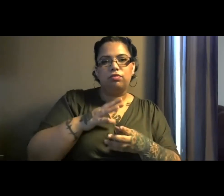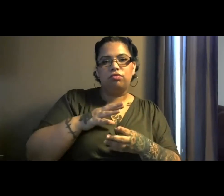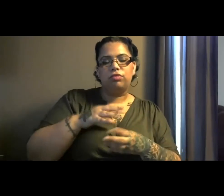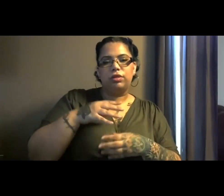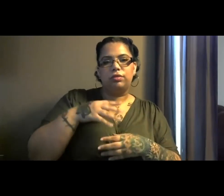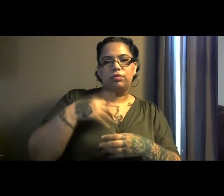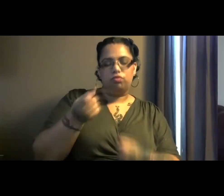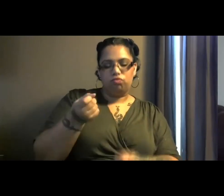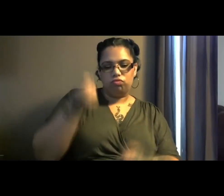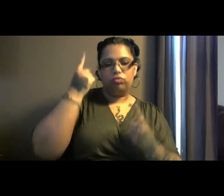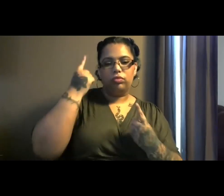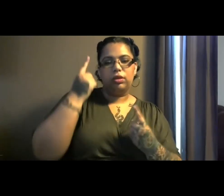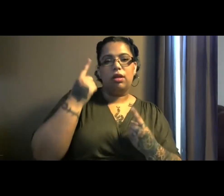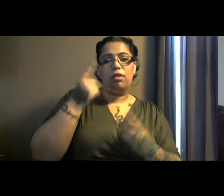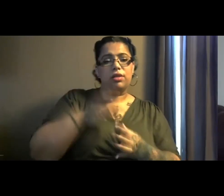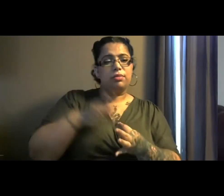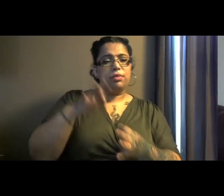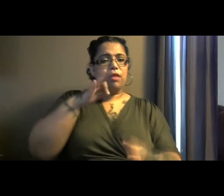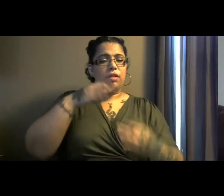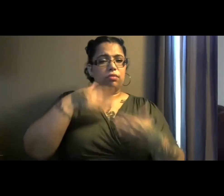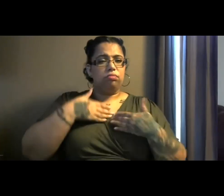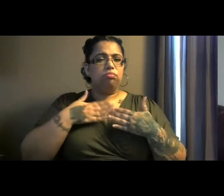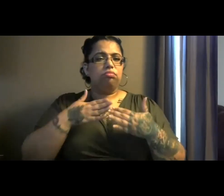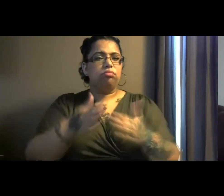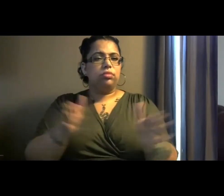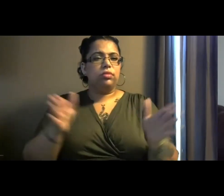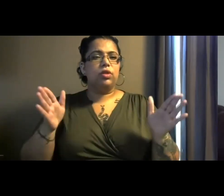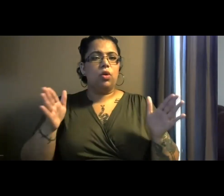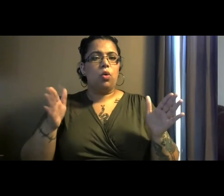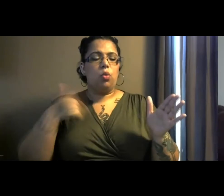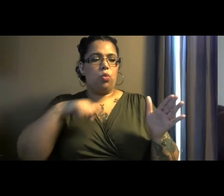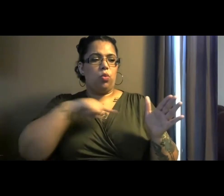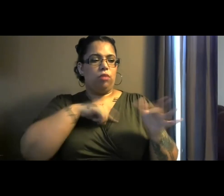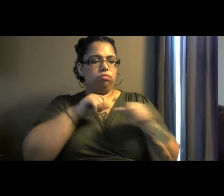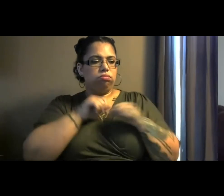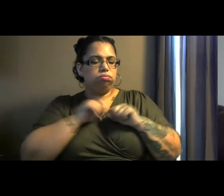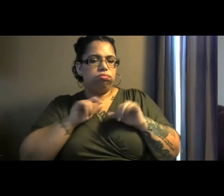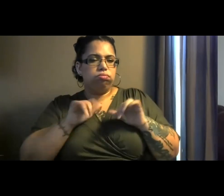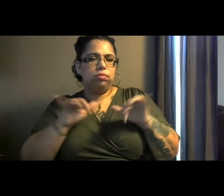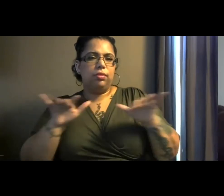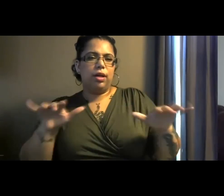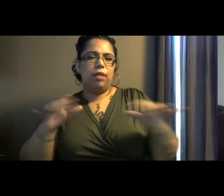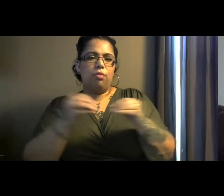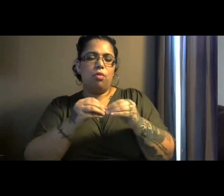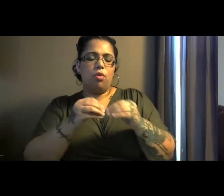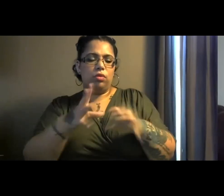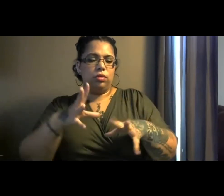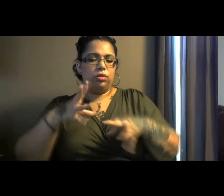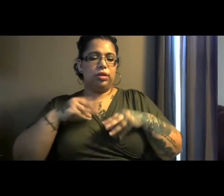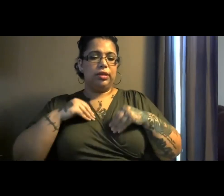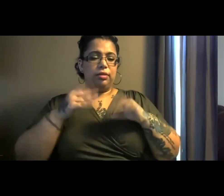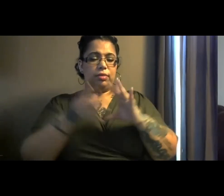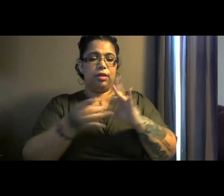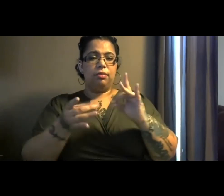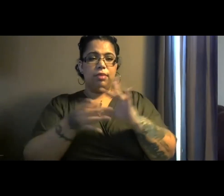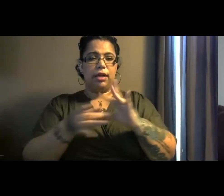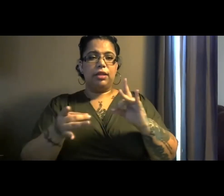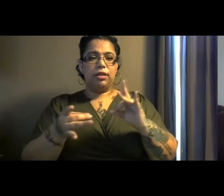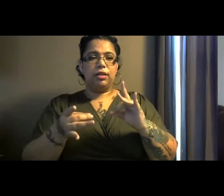open, we expand even more to receive the message from Reverend